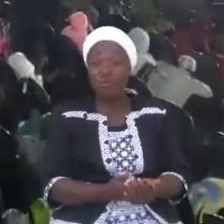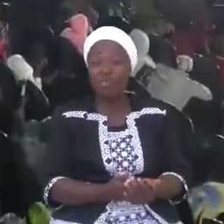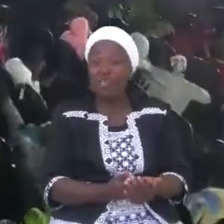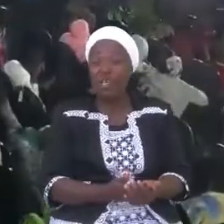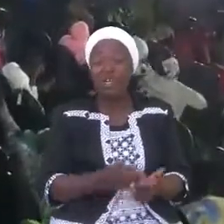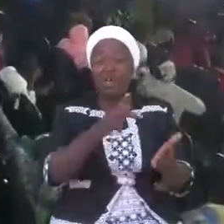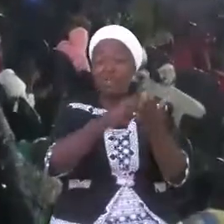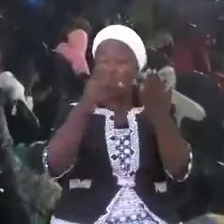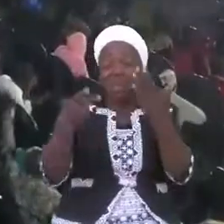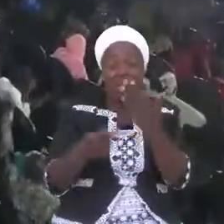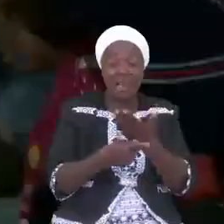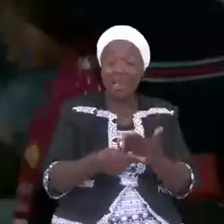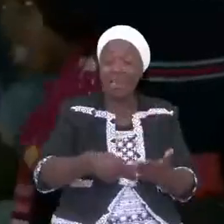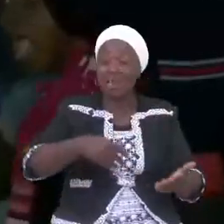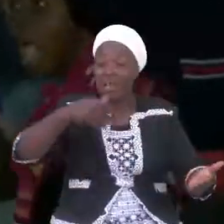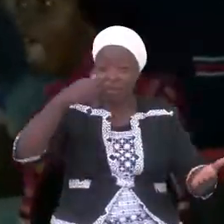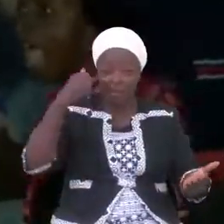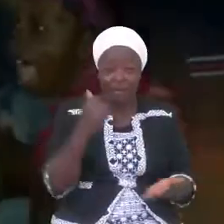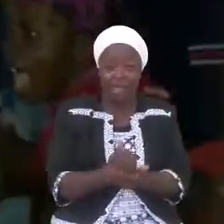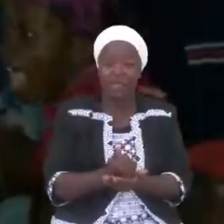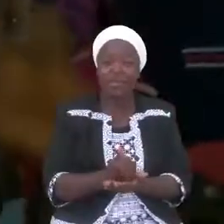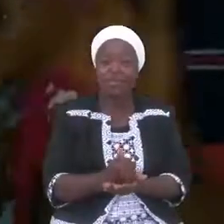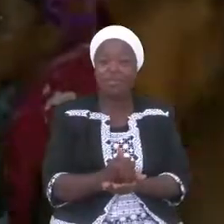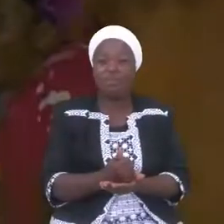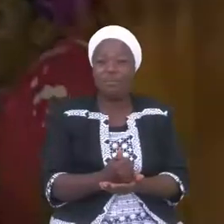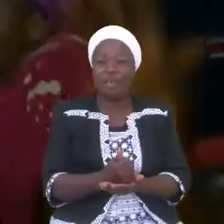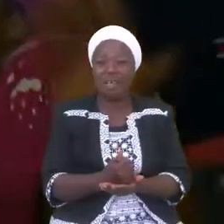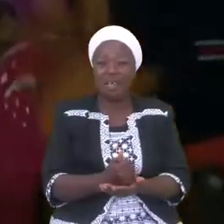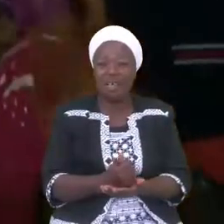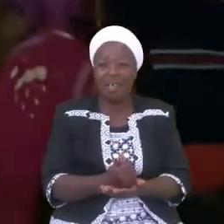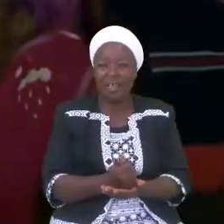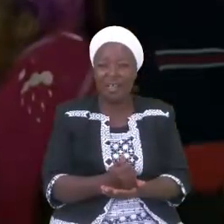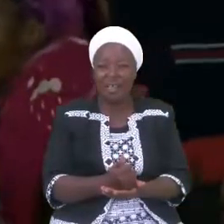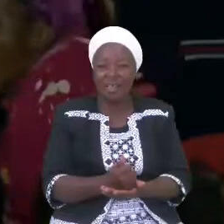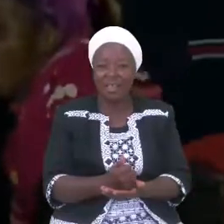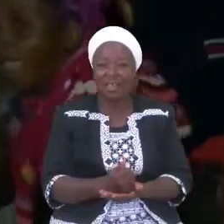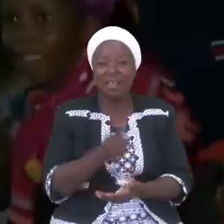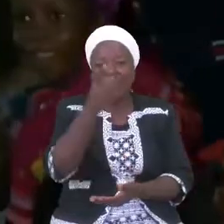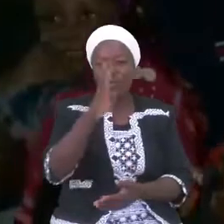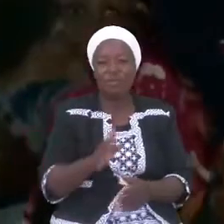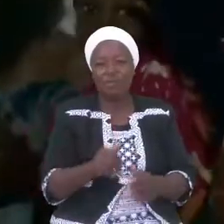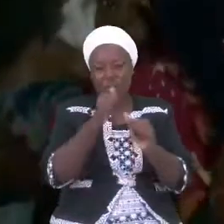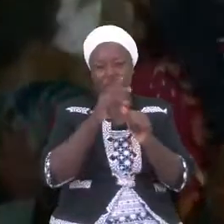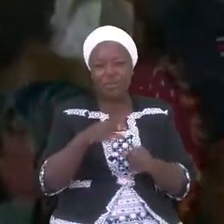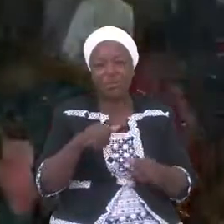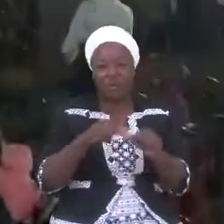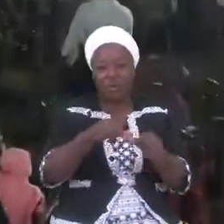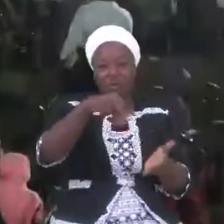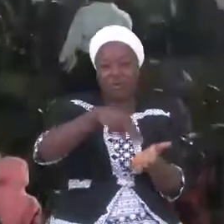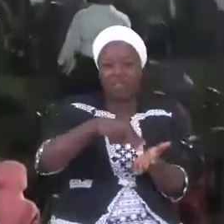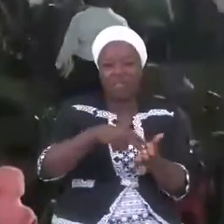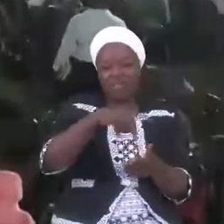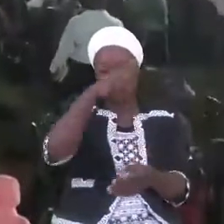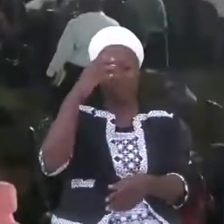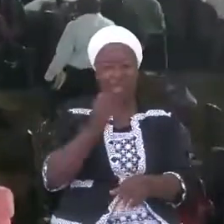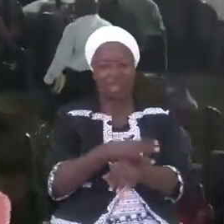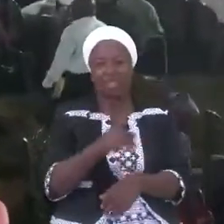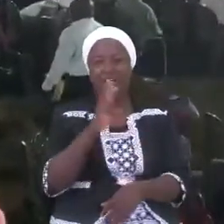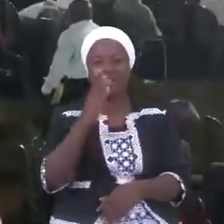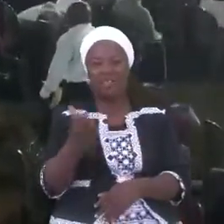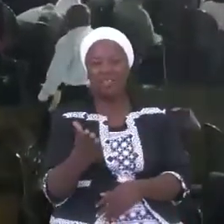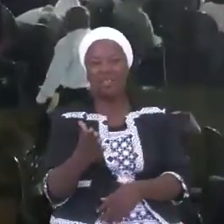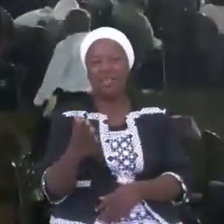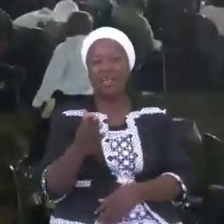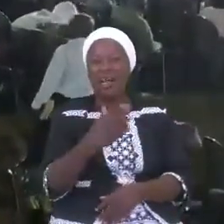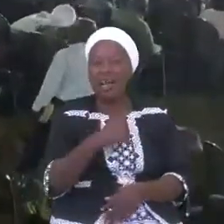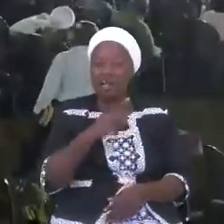resounding amen. God bless you. Keep on standing. Our counselors are there.